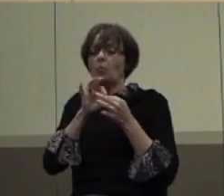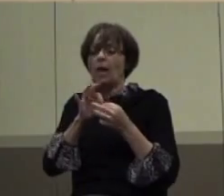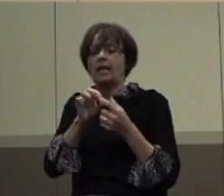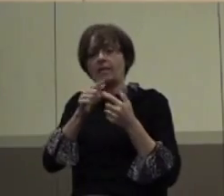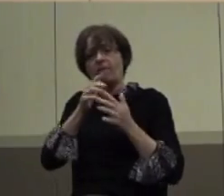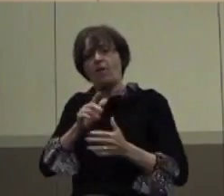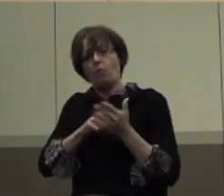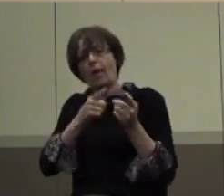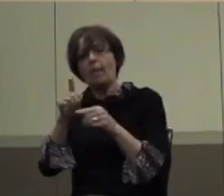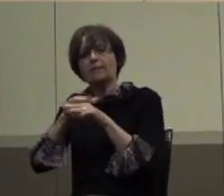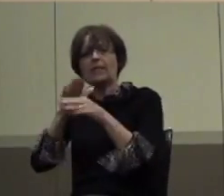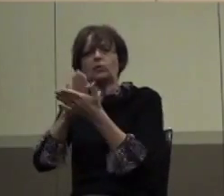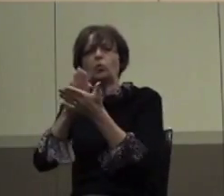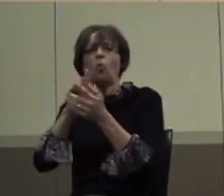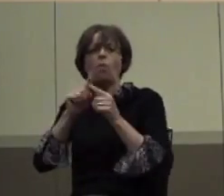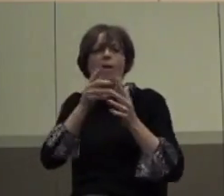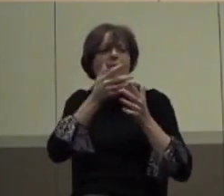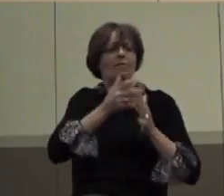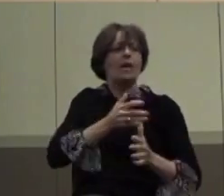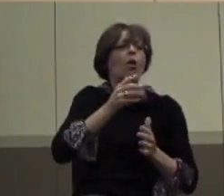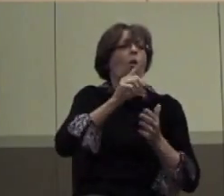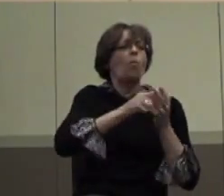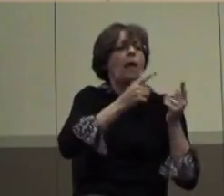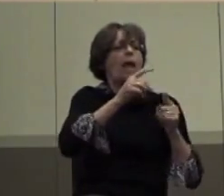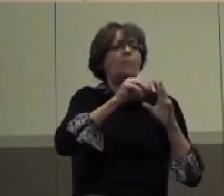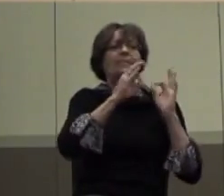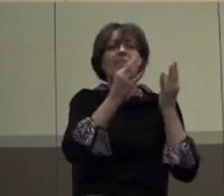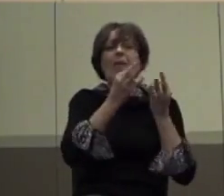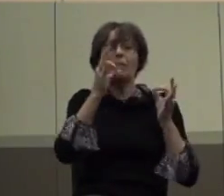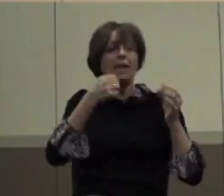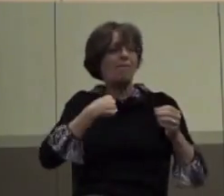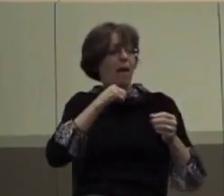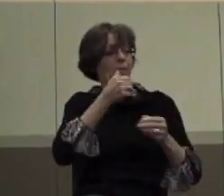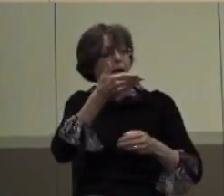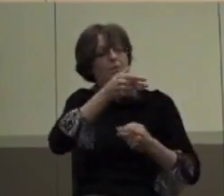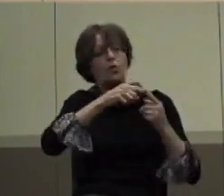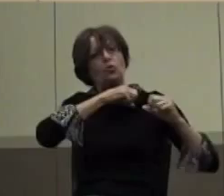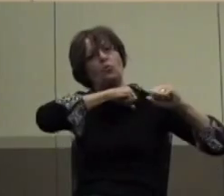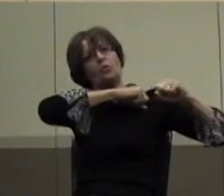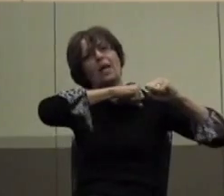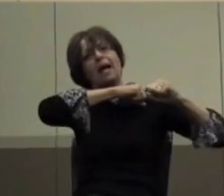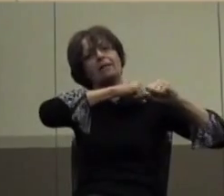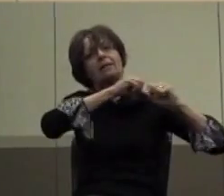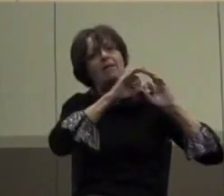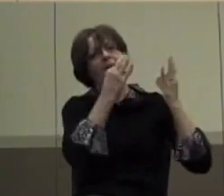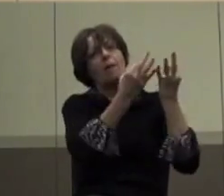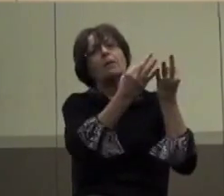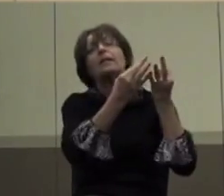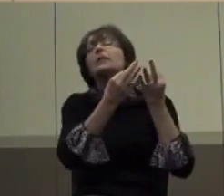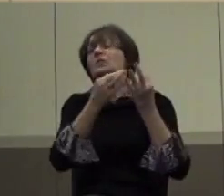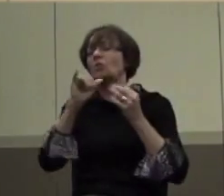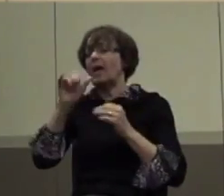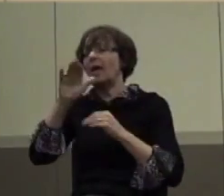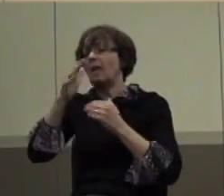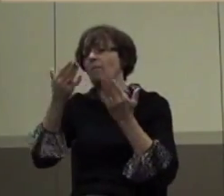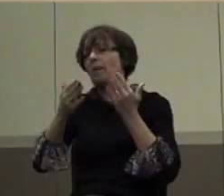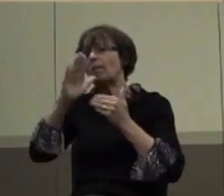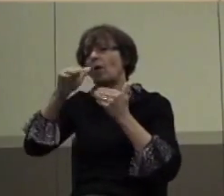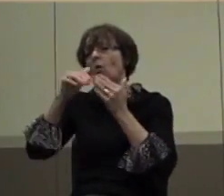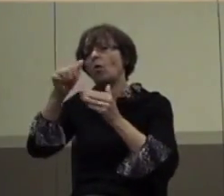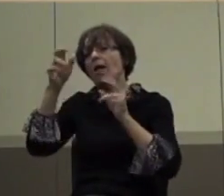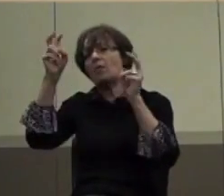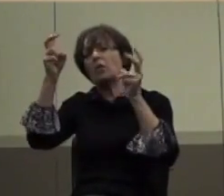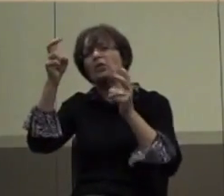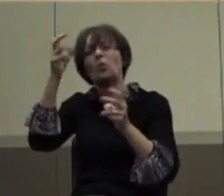of what's going to happen in the family if I'm not there to protect it. So that may become a whole other issue. We may have to talk about, why is Billy